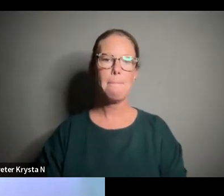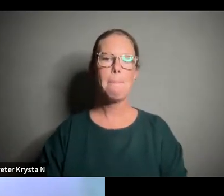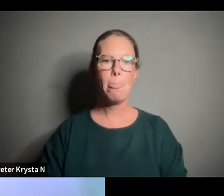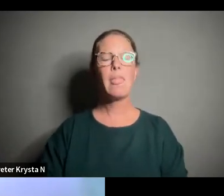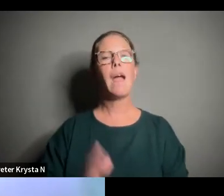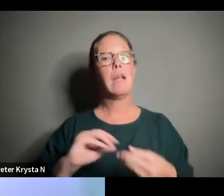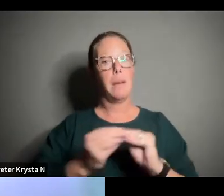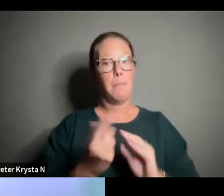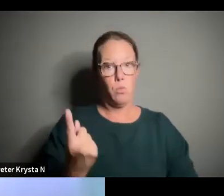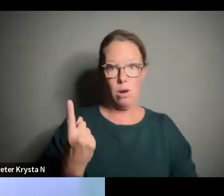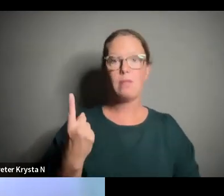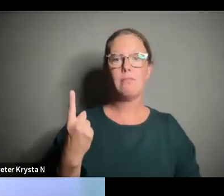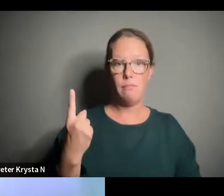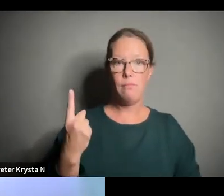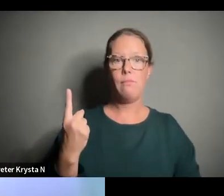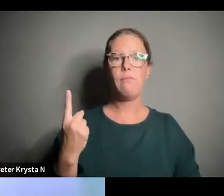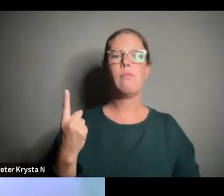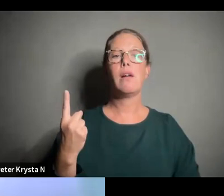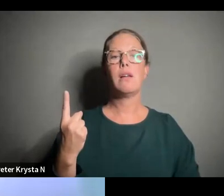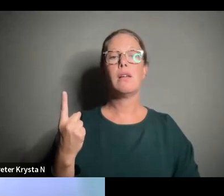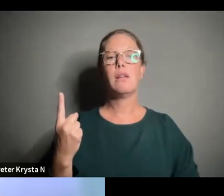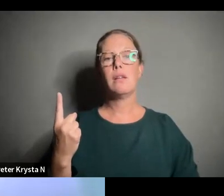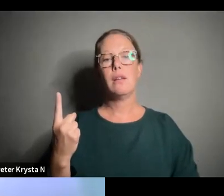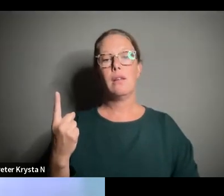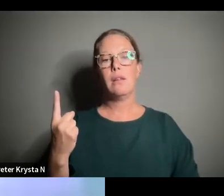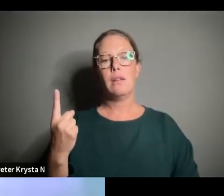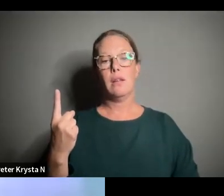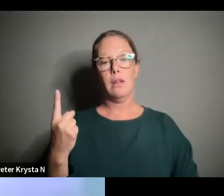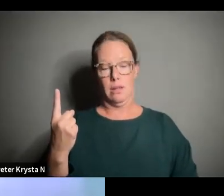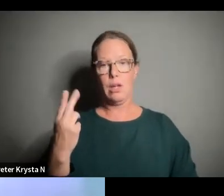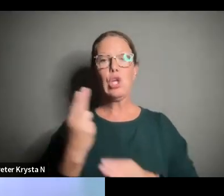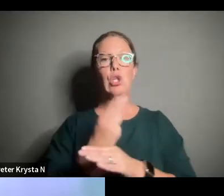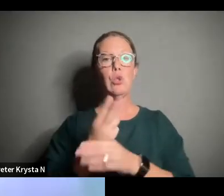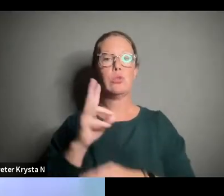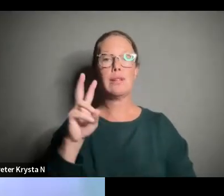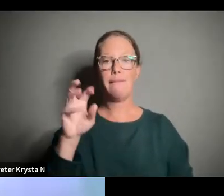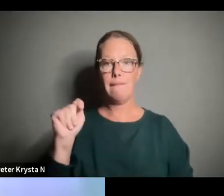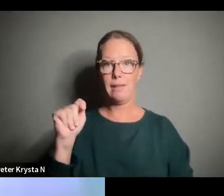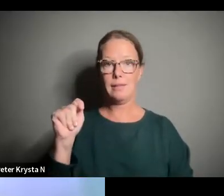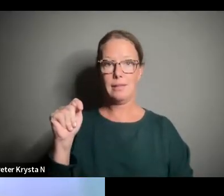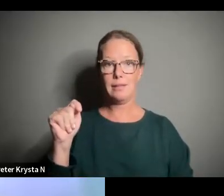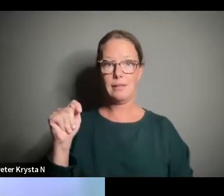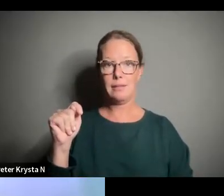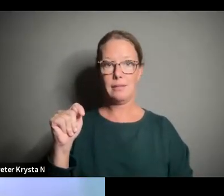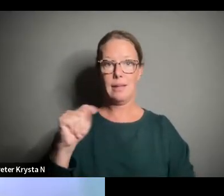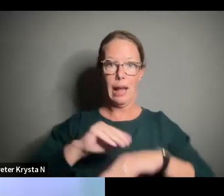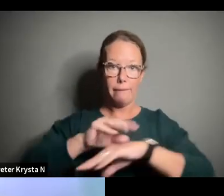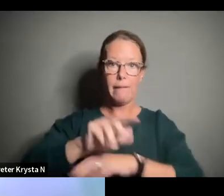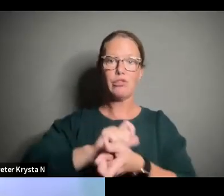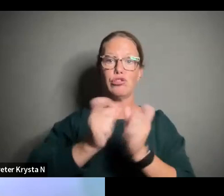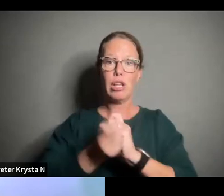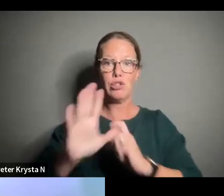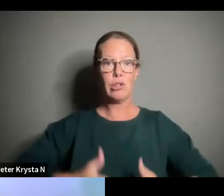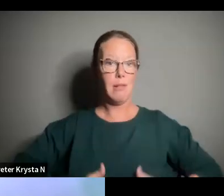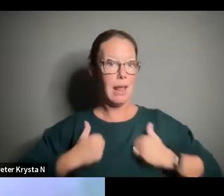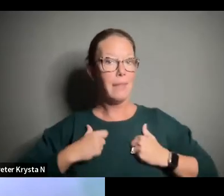Number one is that when being on a ventilator is life-changing, even if we can't